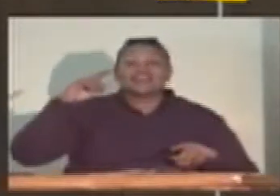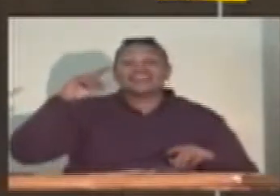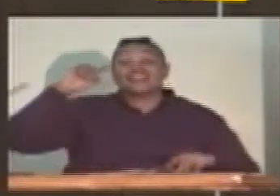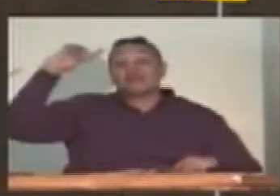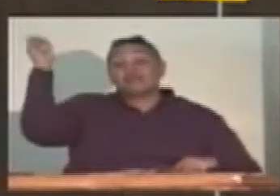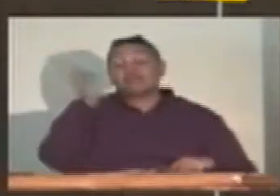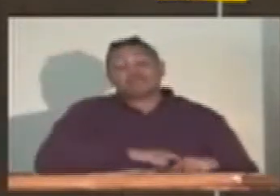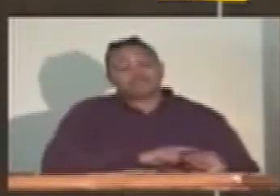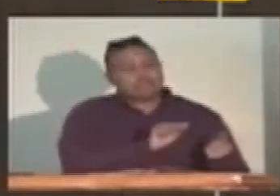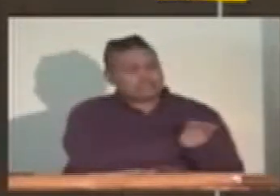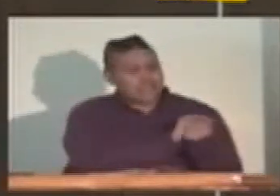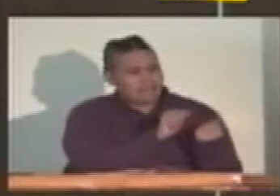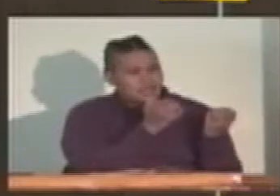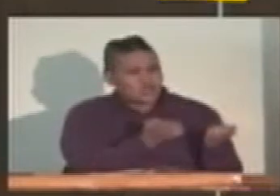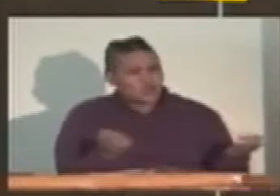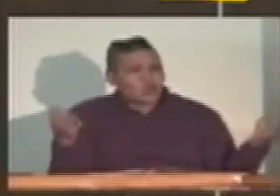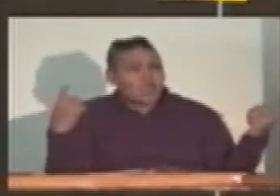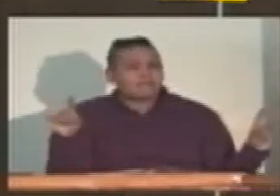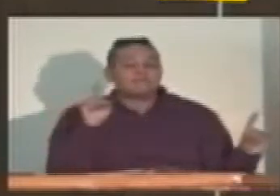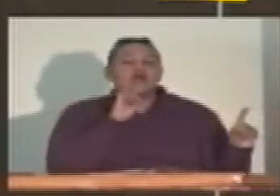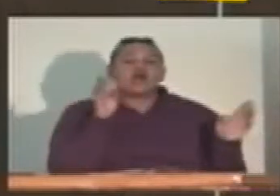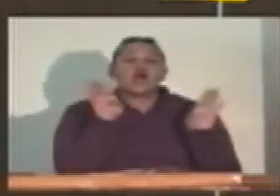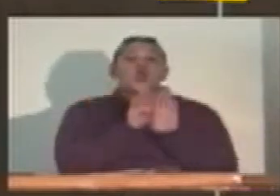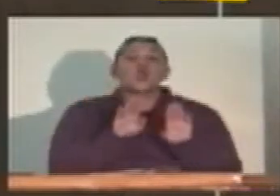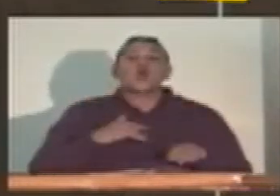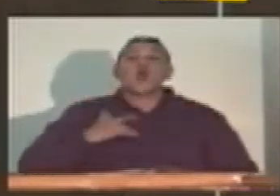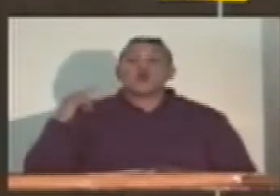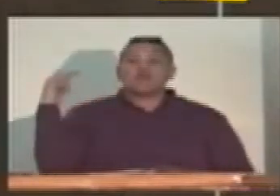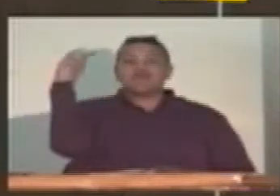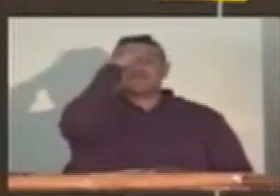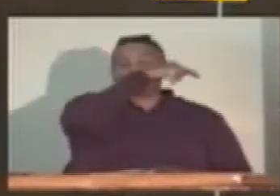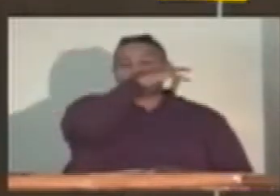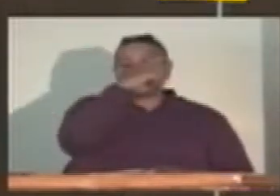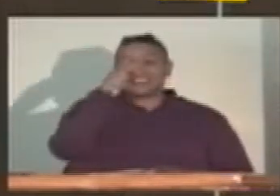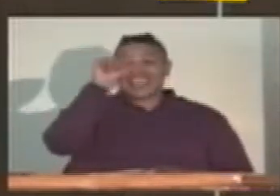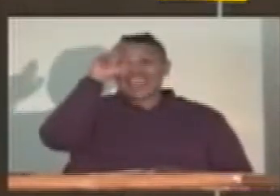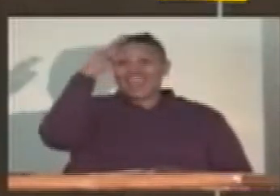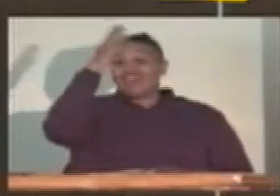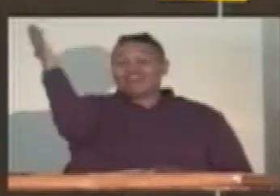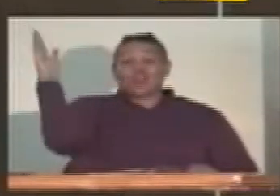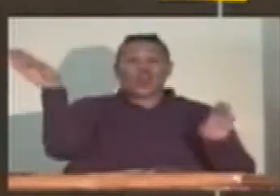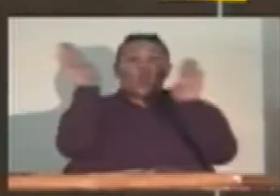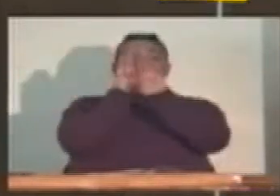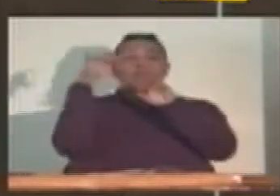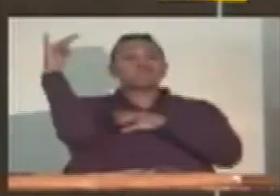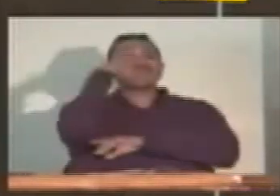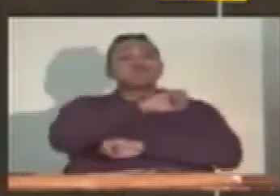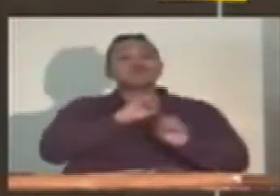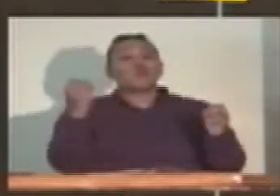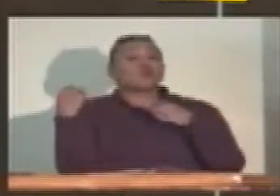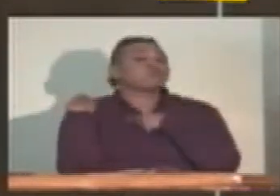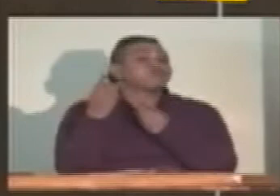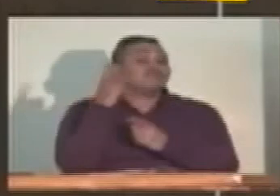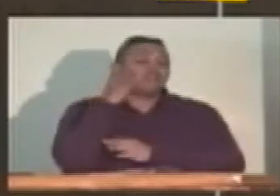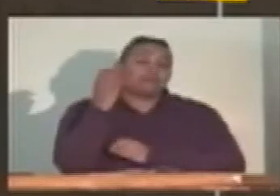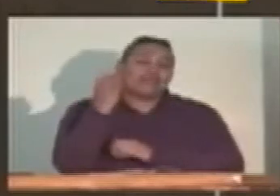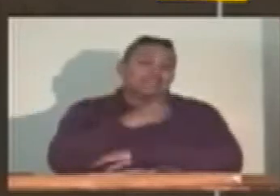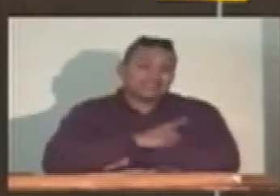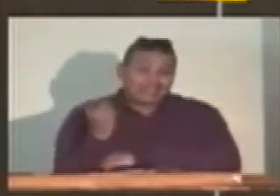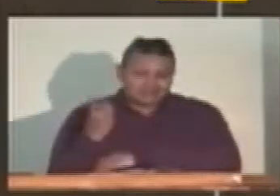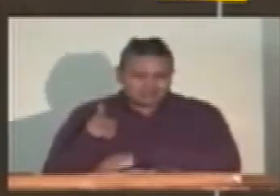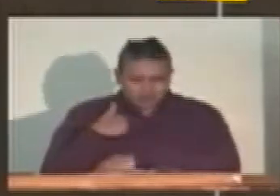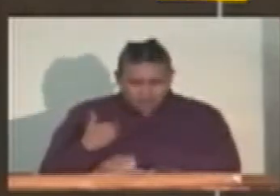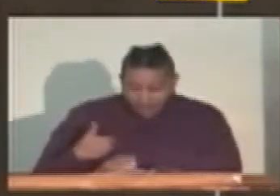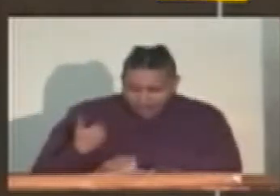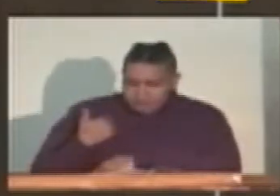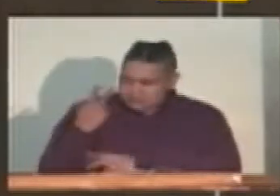which damaged equipment and closed our airspace for days. We are delighted that real efforts are